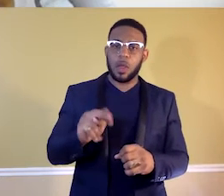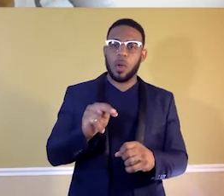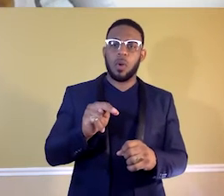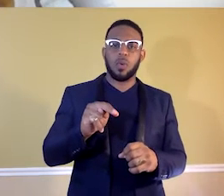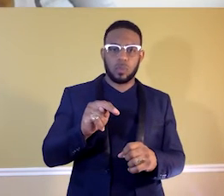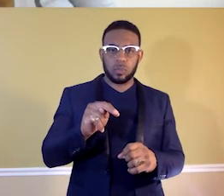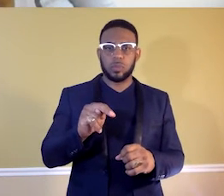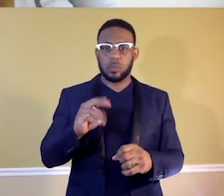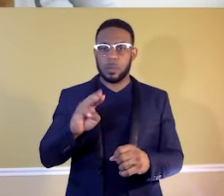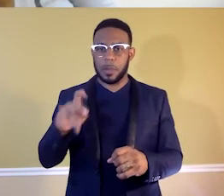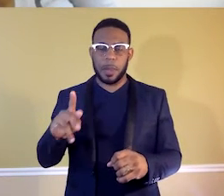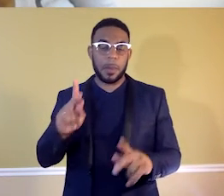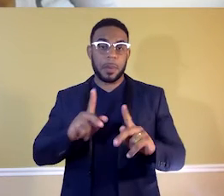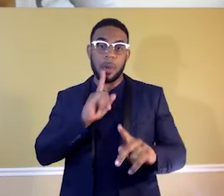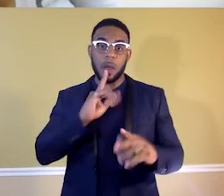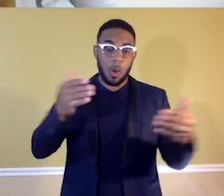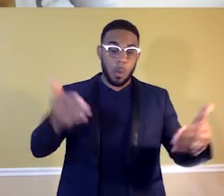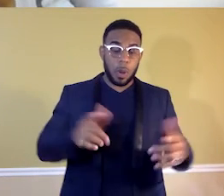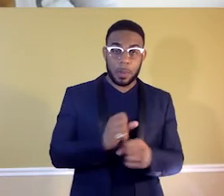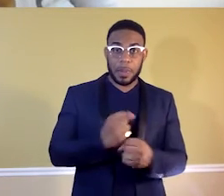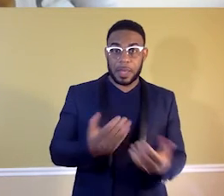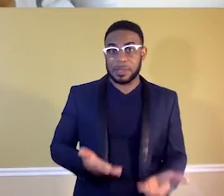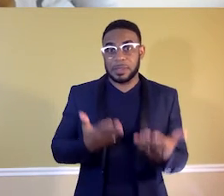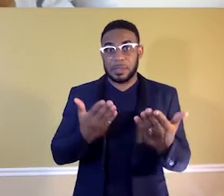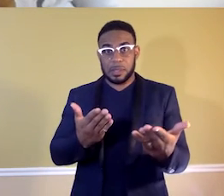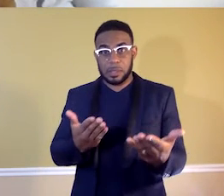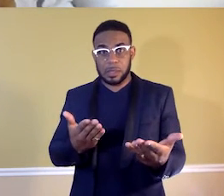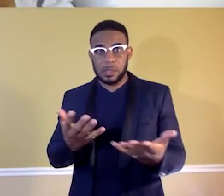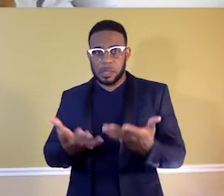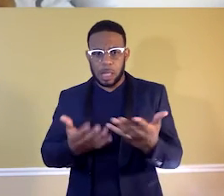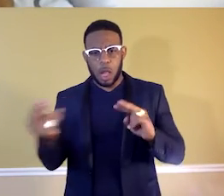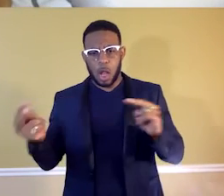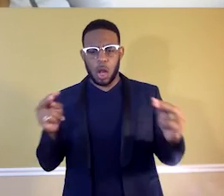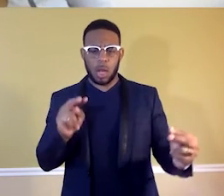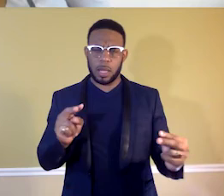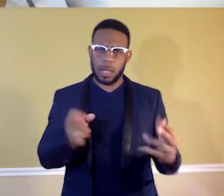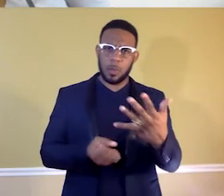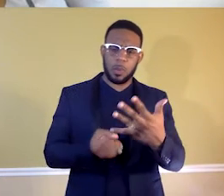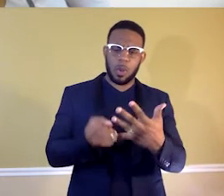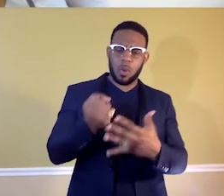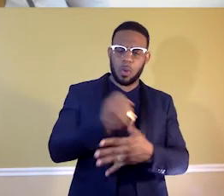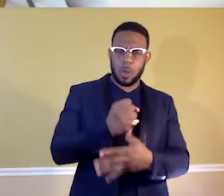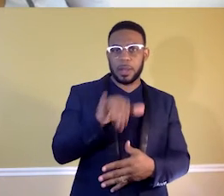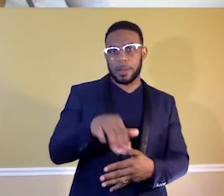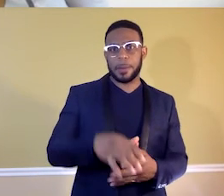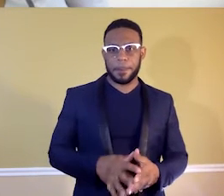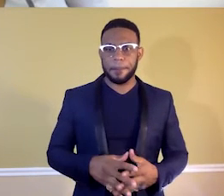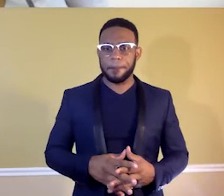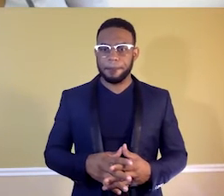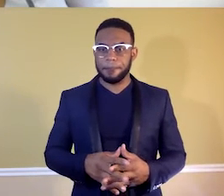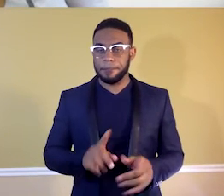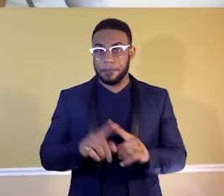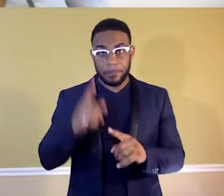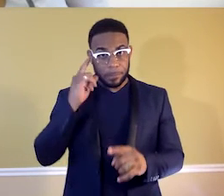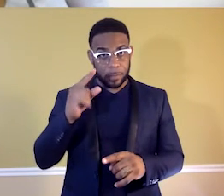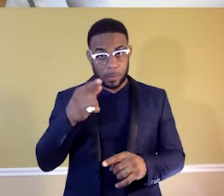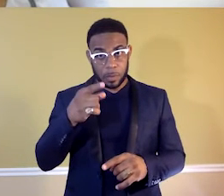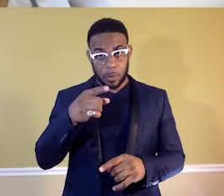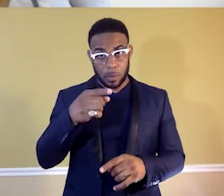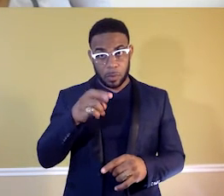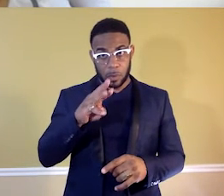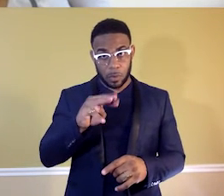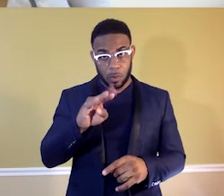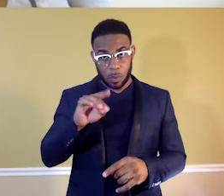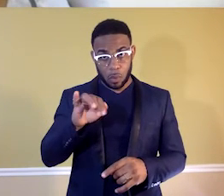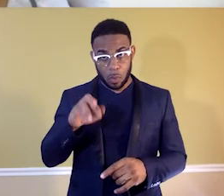roadmap. But people are welcome to make suggestions, and they kind of look at that and prioritize that. But as for Grimoire, that's